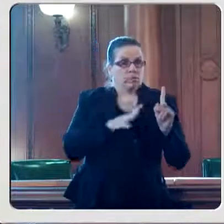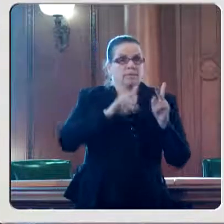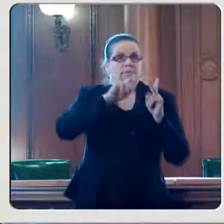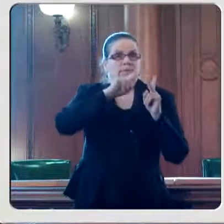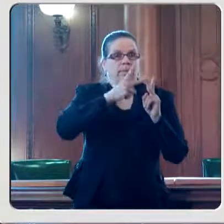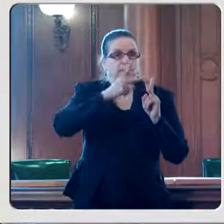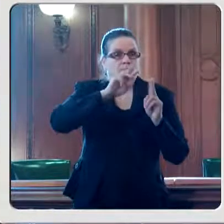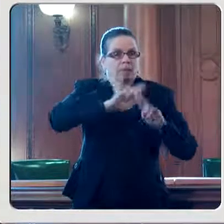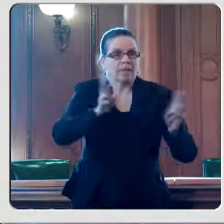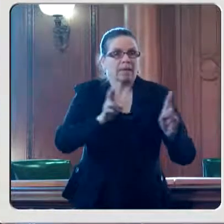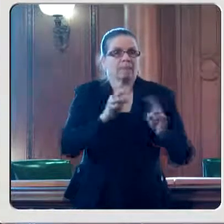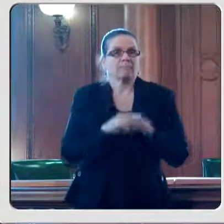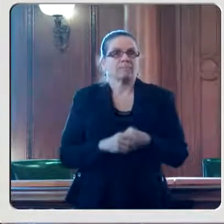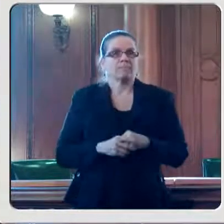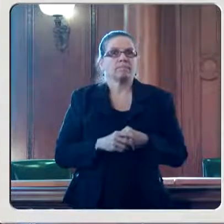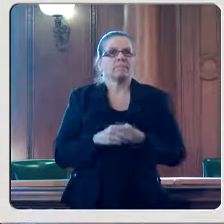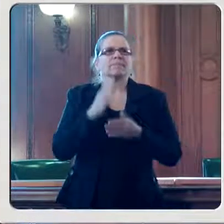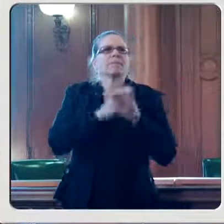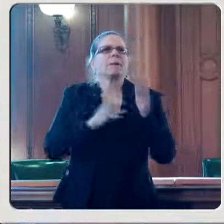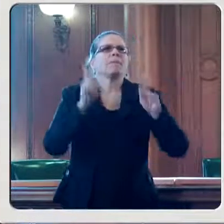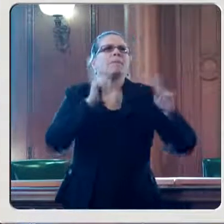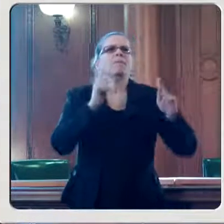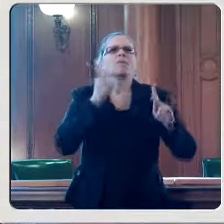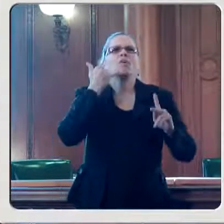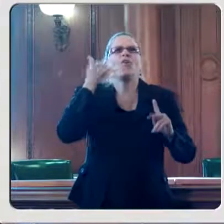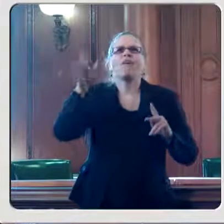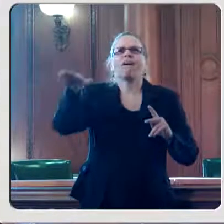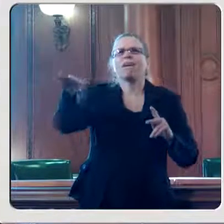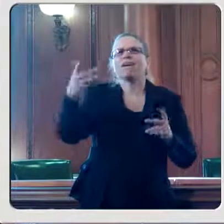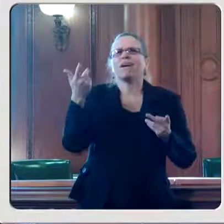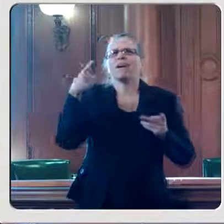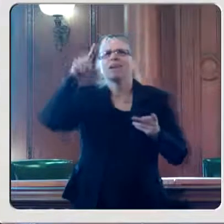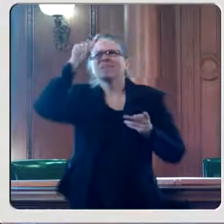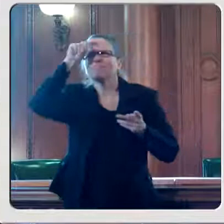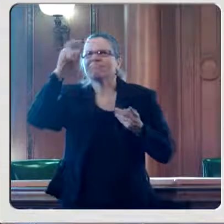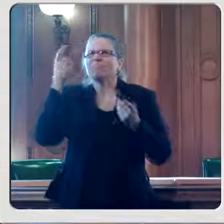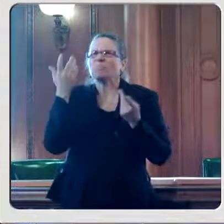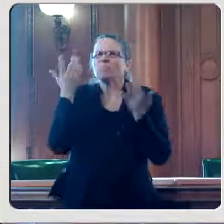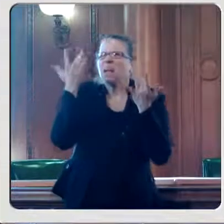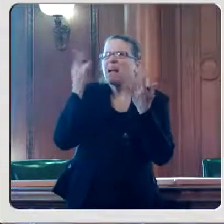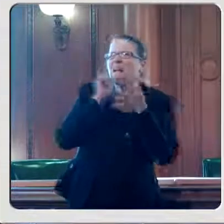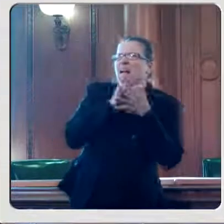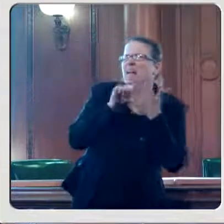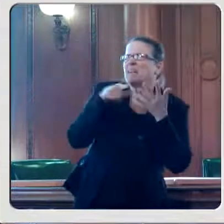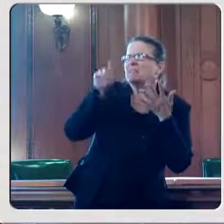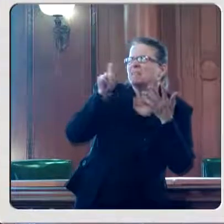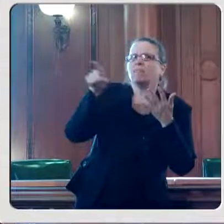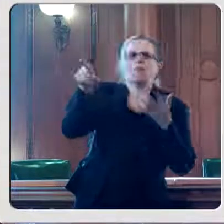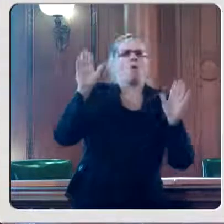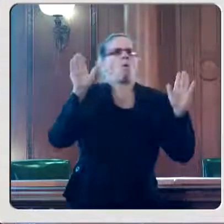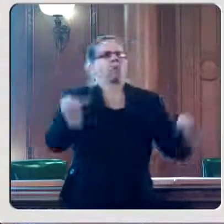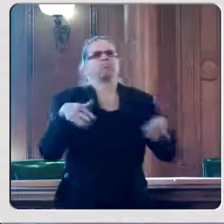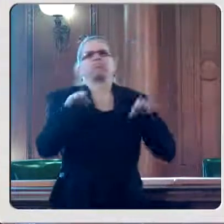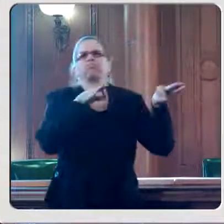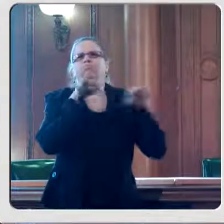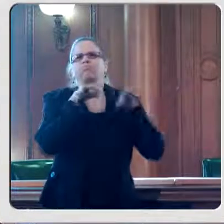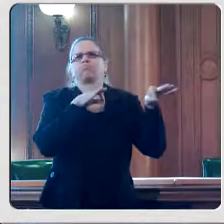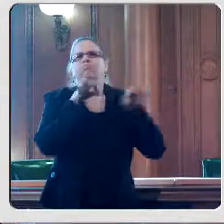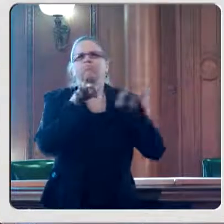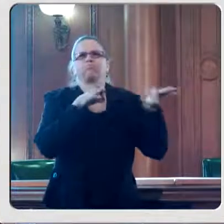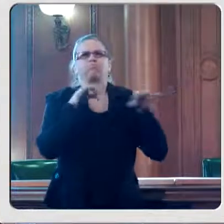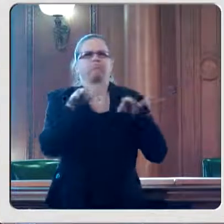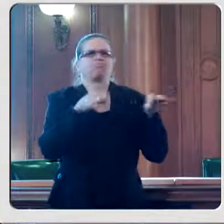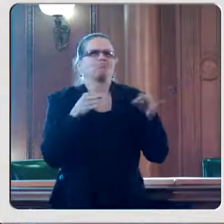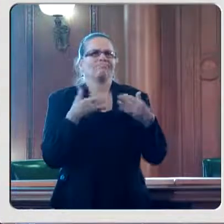answers to certain questions or how to traverse a system. The other thing with the logistics of the areas we look at, depending on the